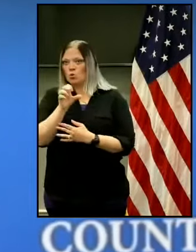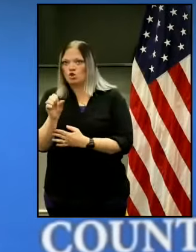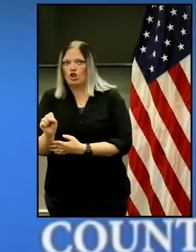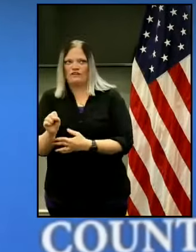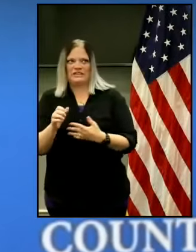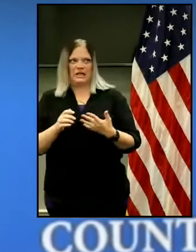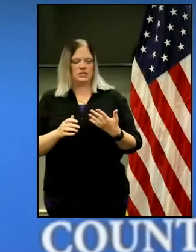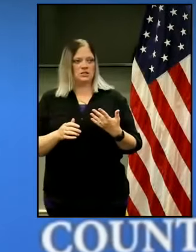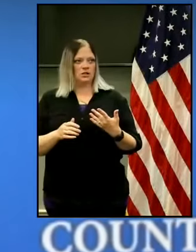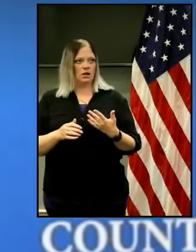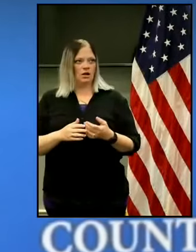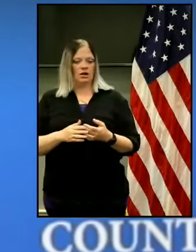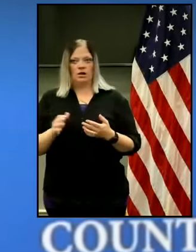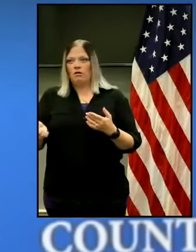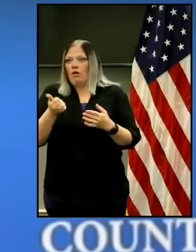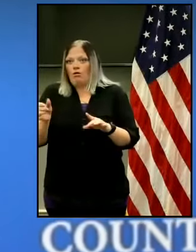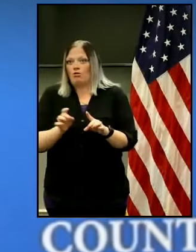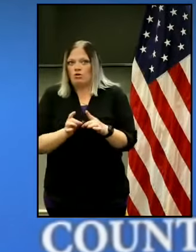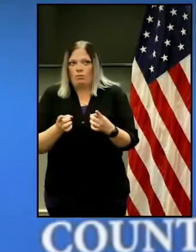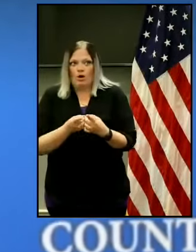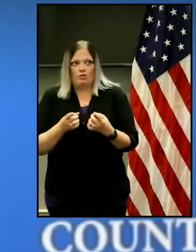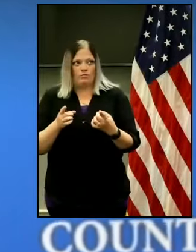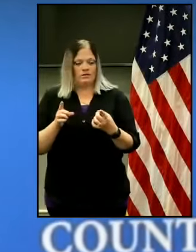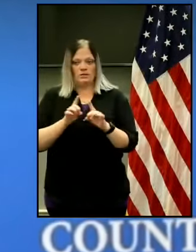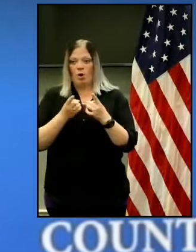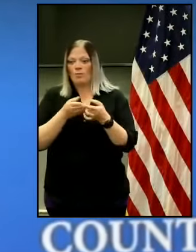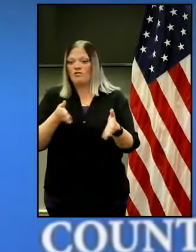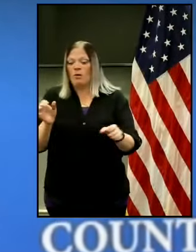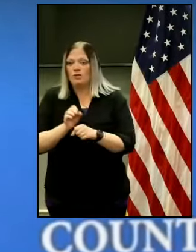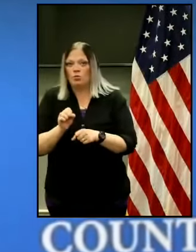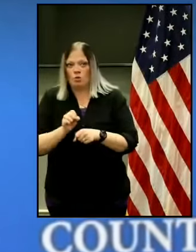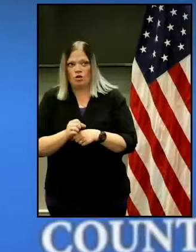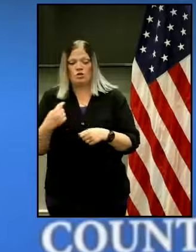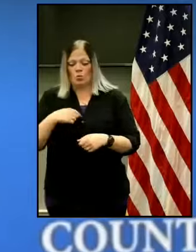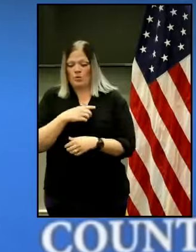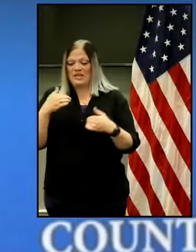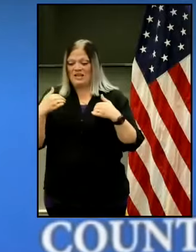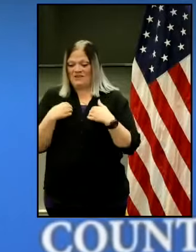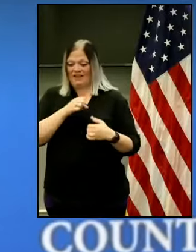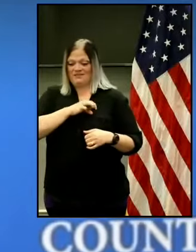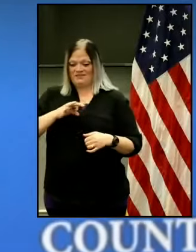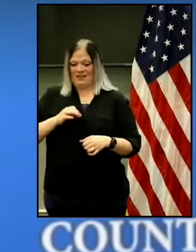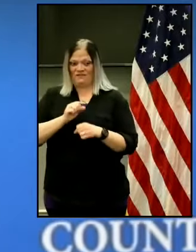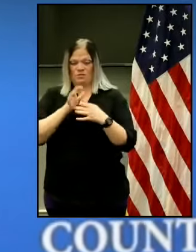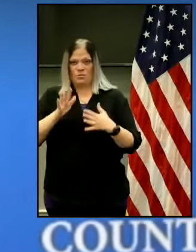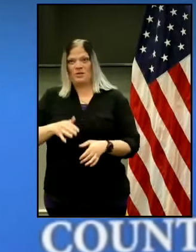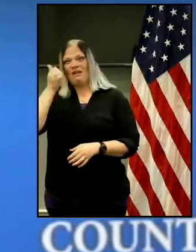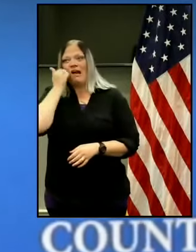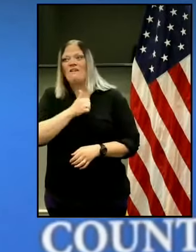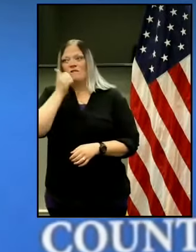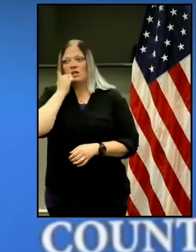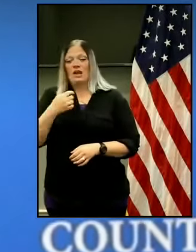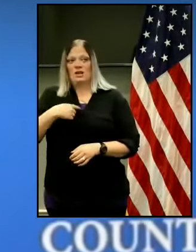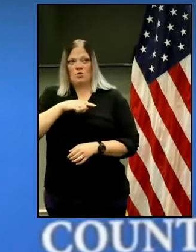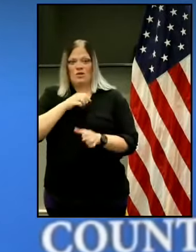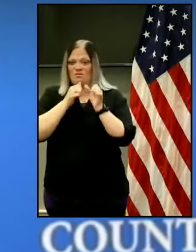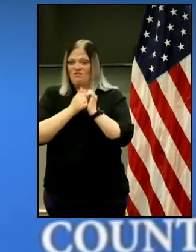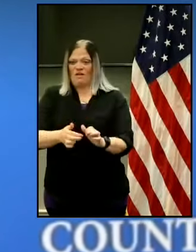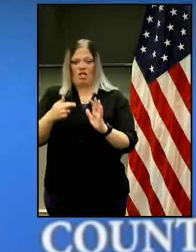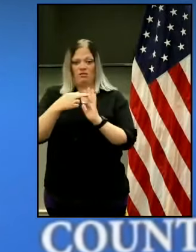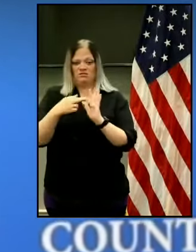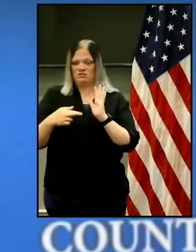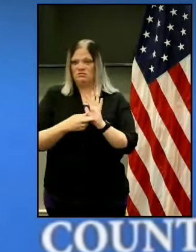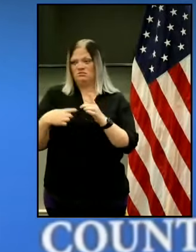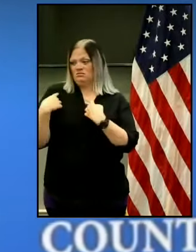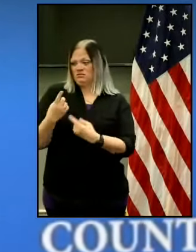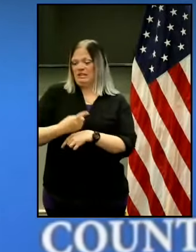services, there's other departments, Department of Public Works. We've had employees here every day, and we've been following those protocols since day one.